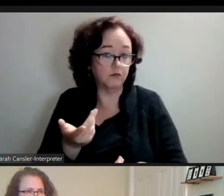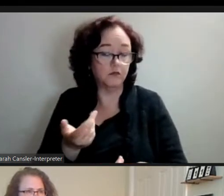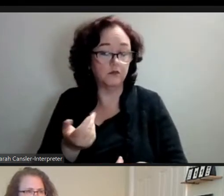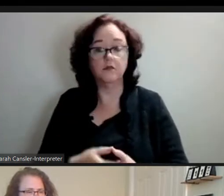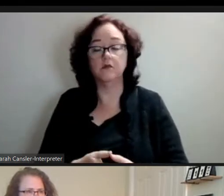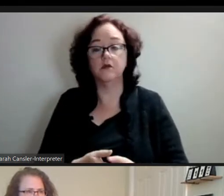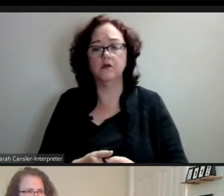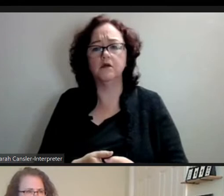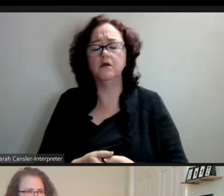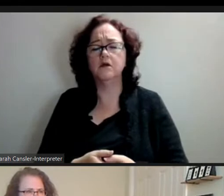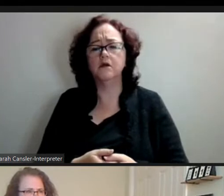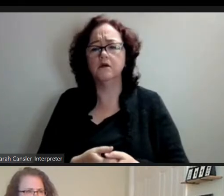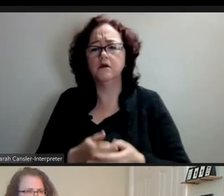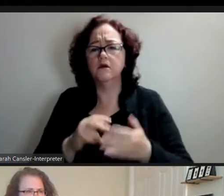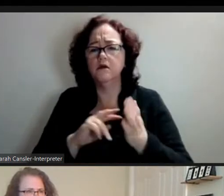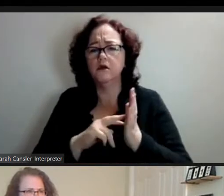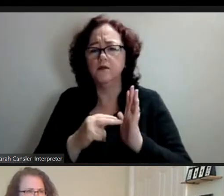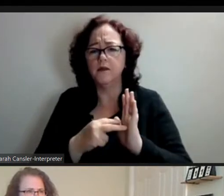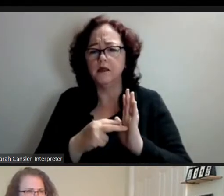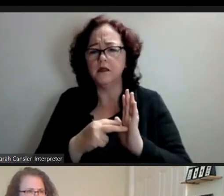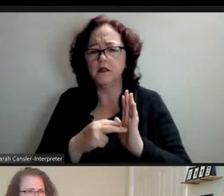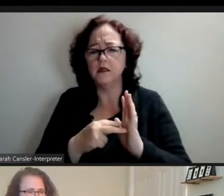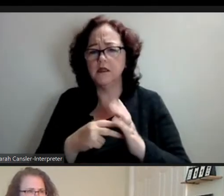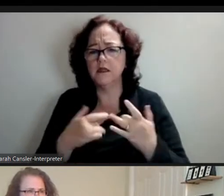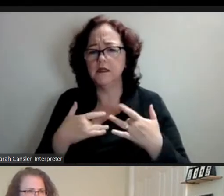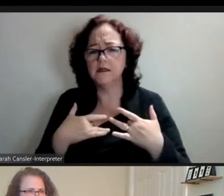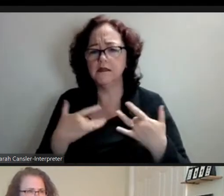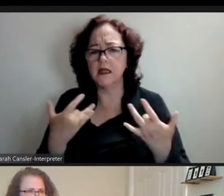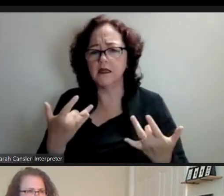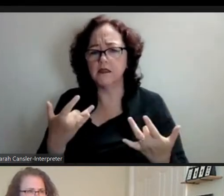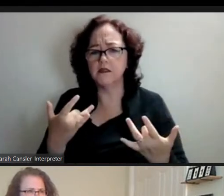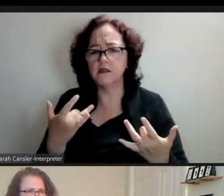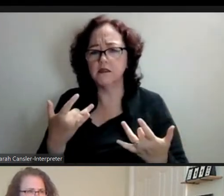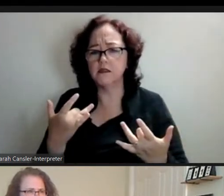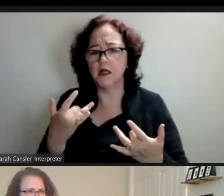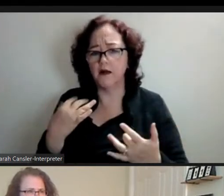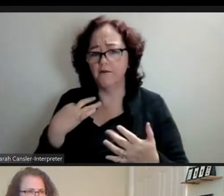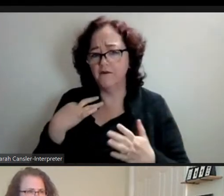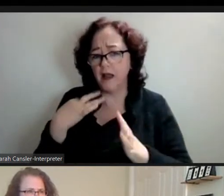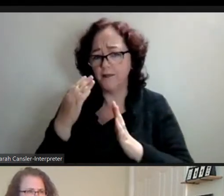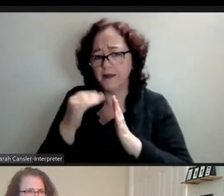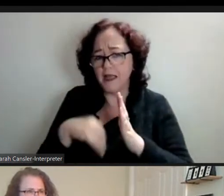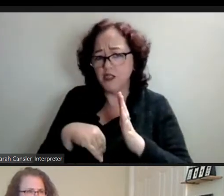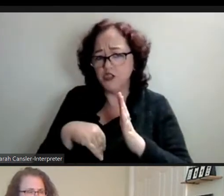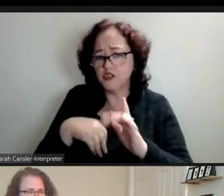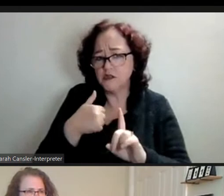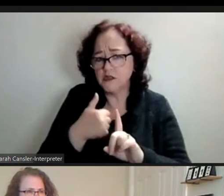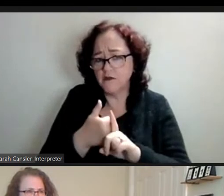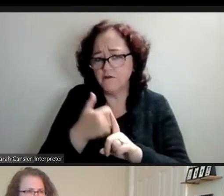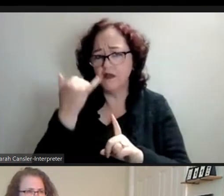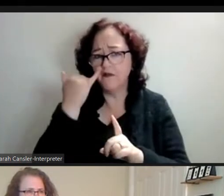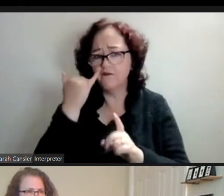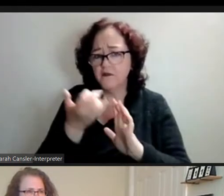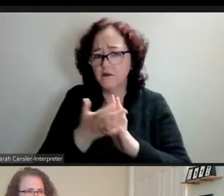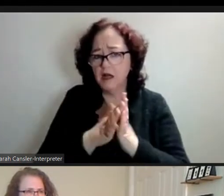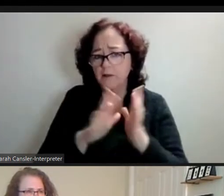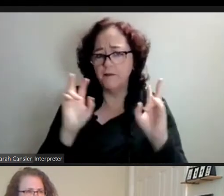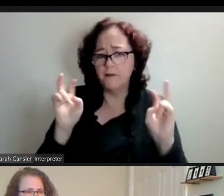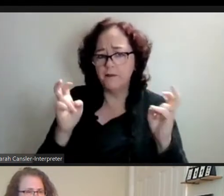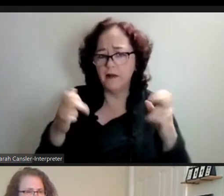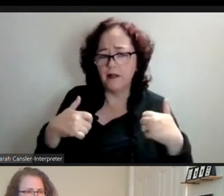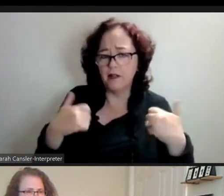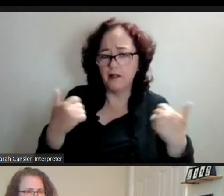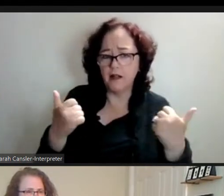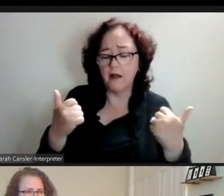Are you asking for the status of the application, like if it's live or? Yes,